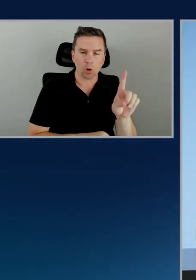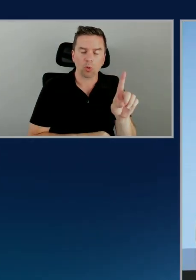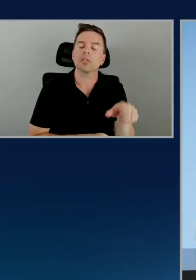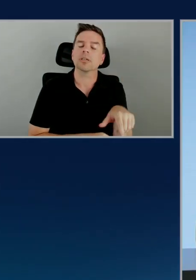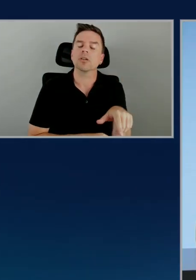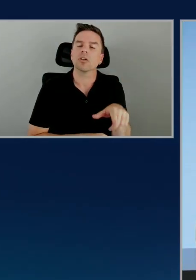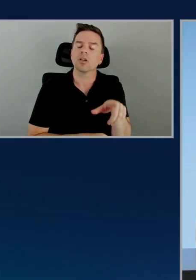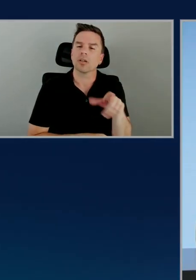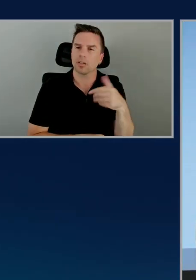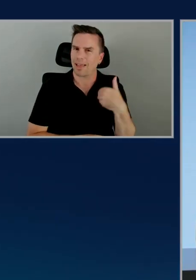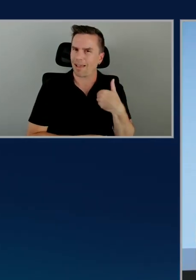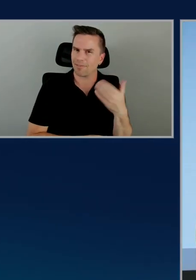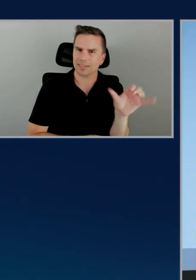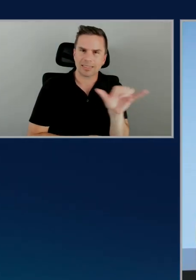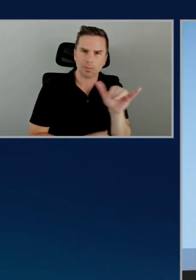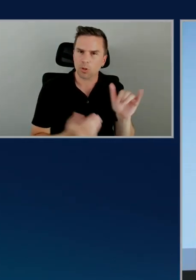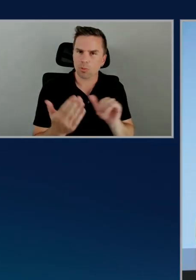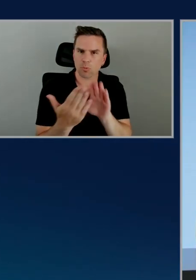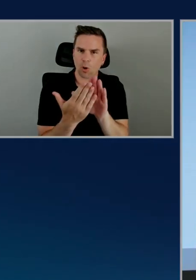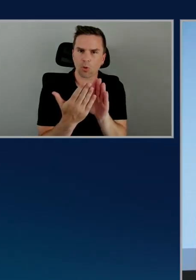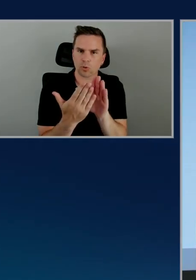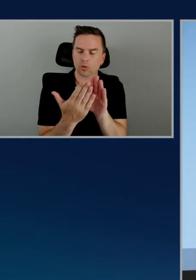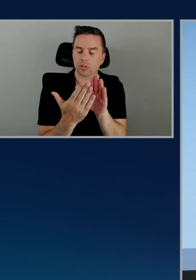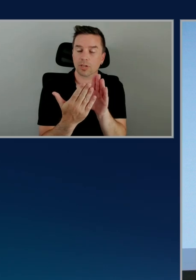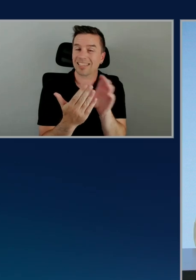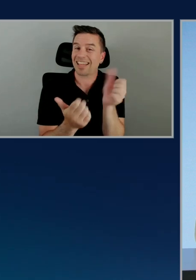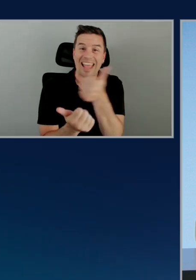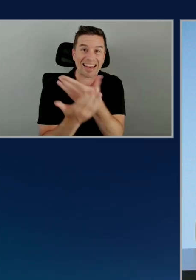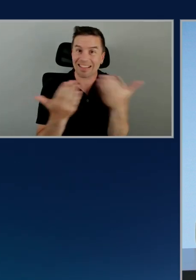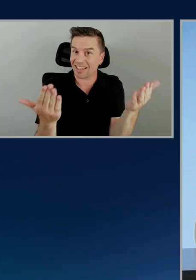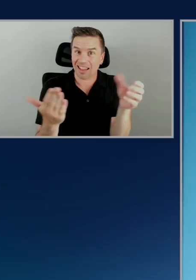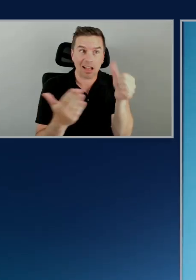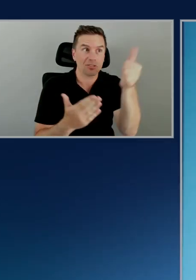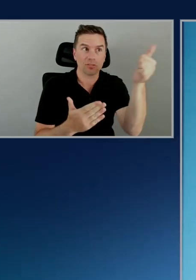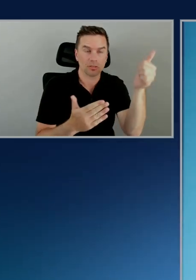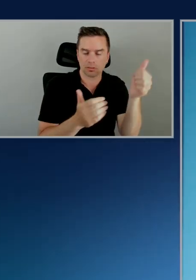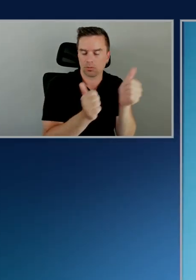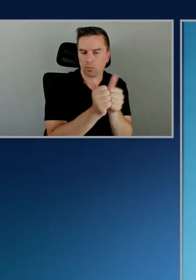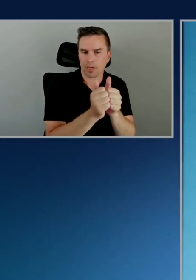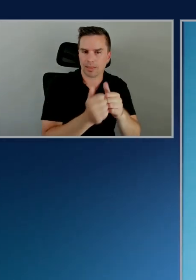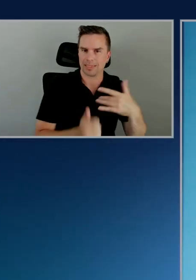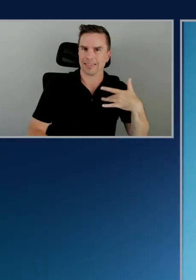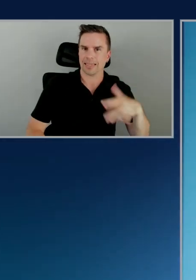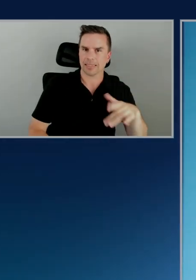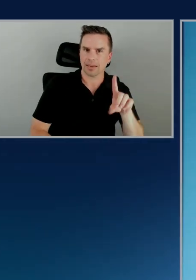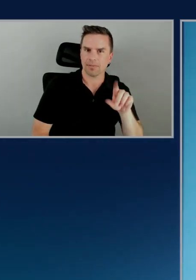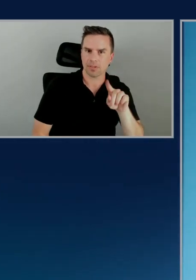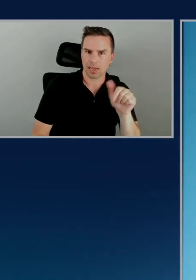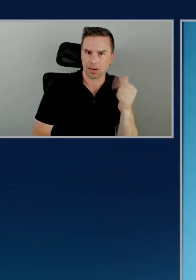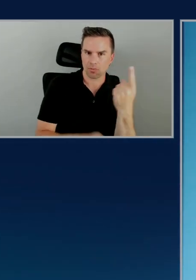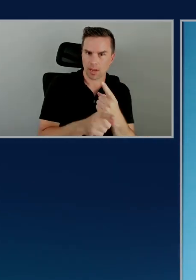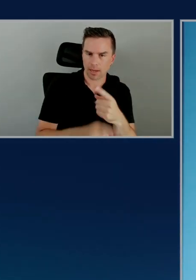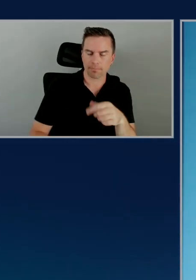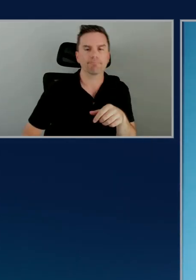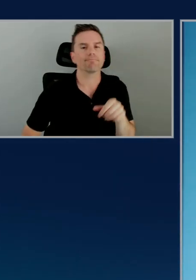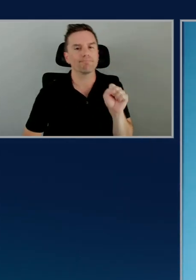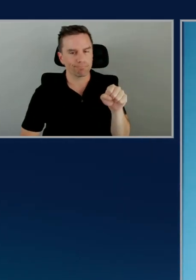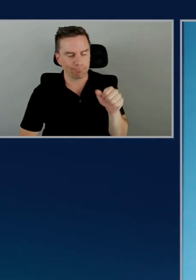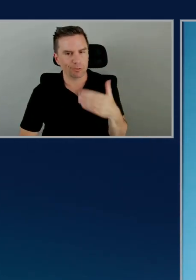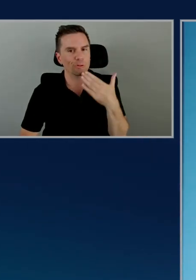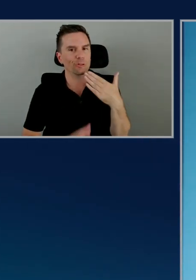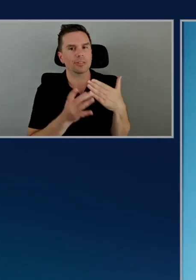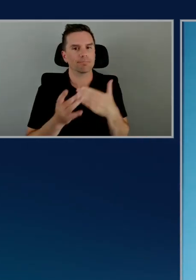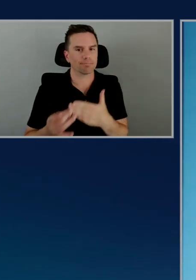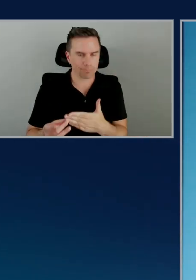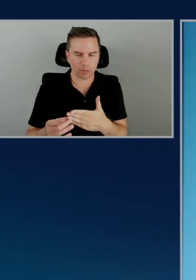would anything that's going to be dealing with sensitive data. Is that right? Absolutely. Well put. In fact, I think this is a great segue into what confidential computing is,